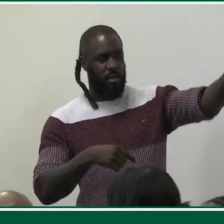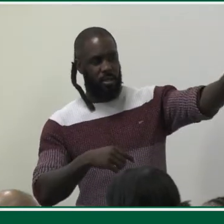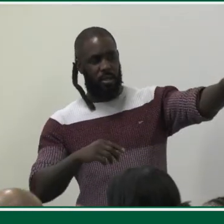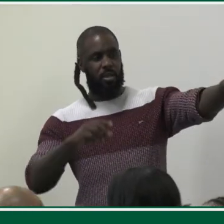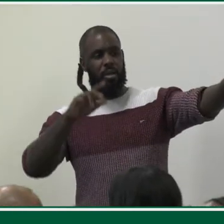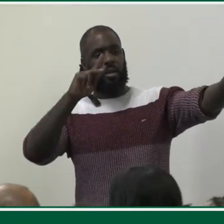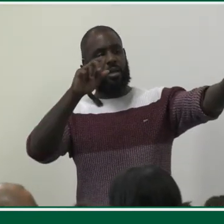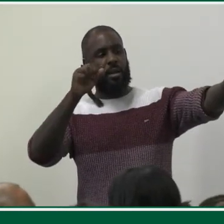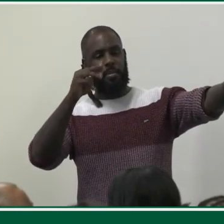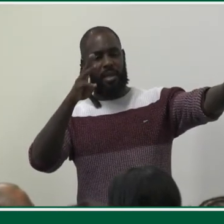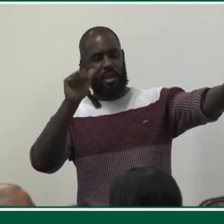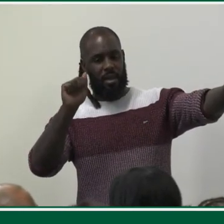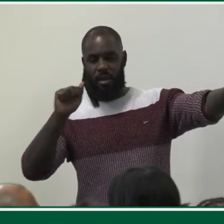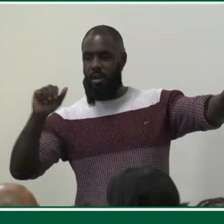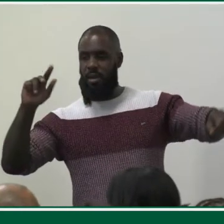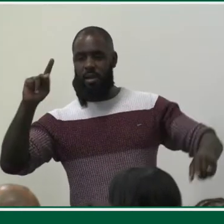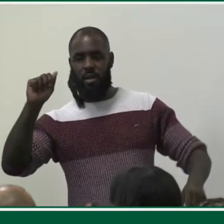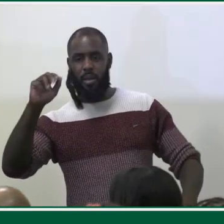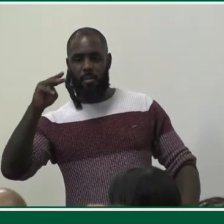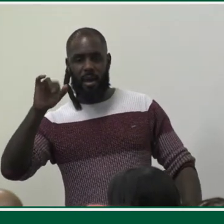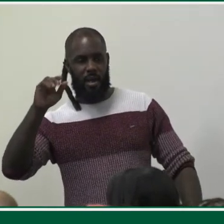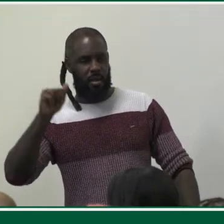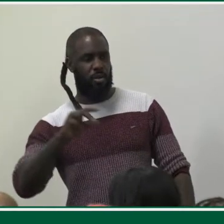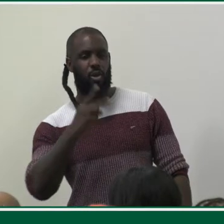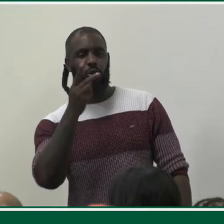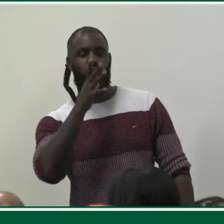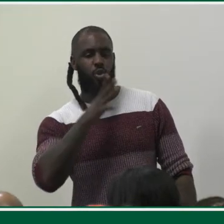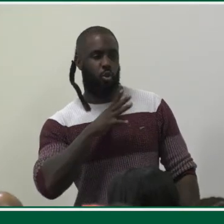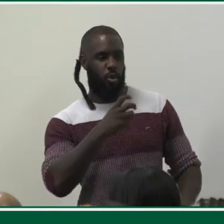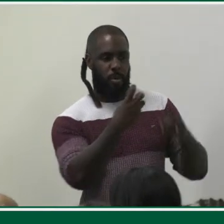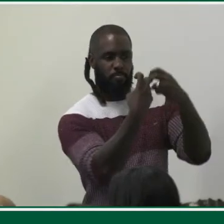and Kamaya. Yes.